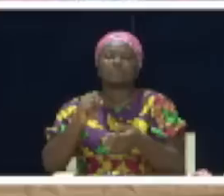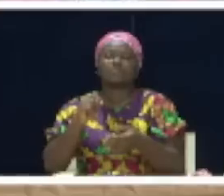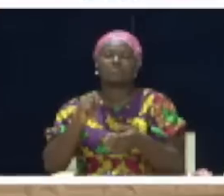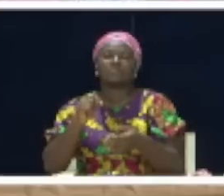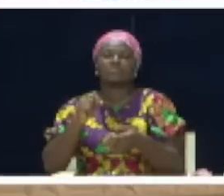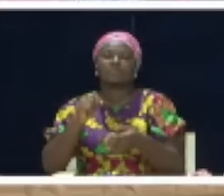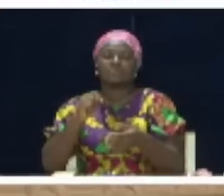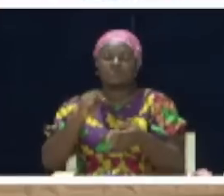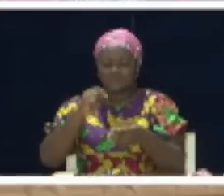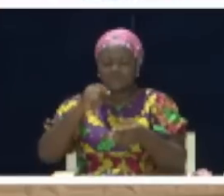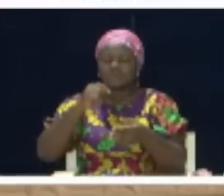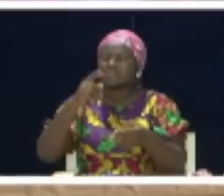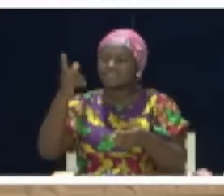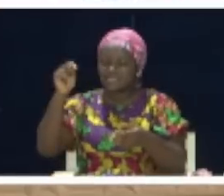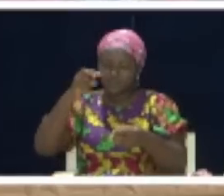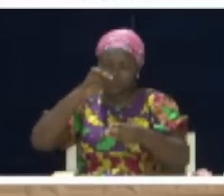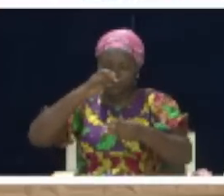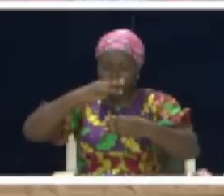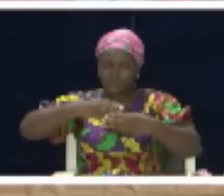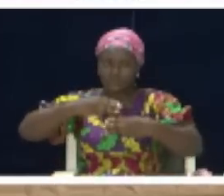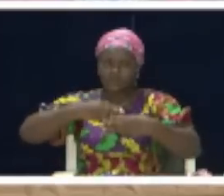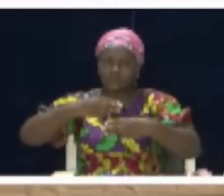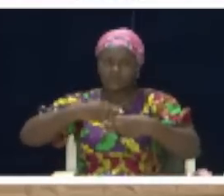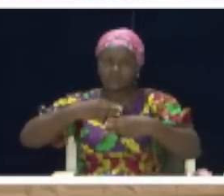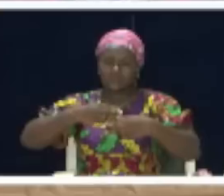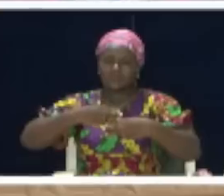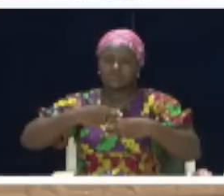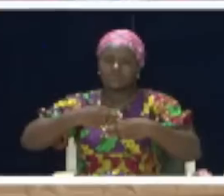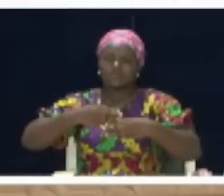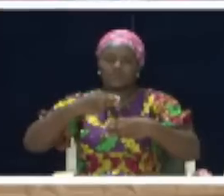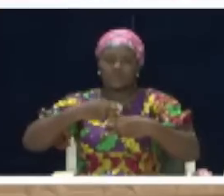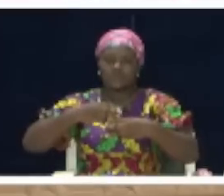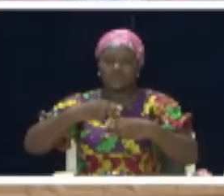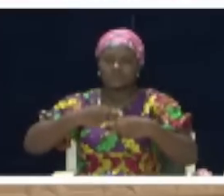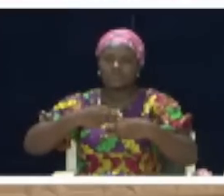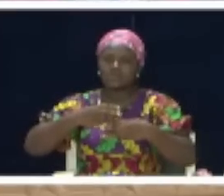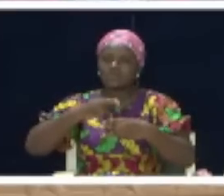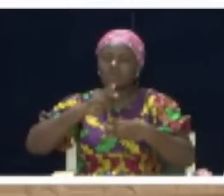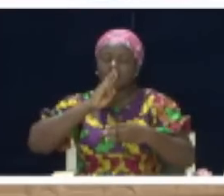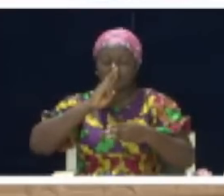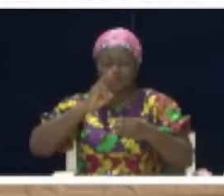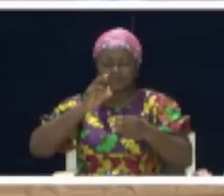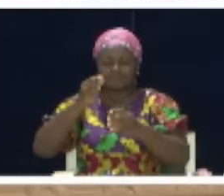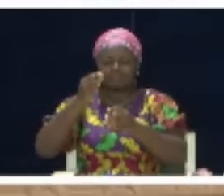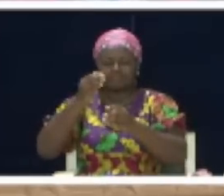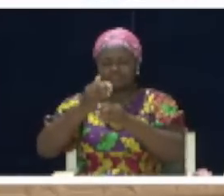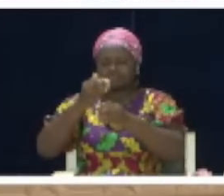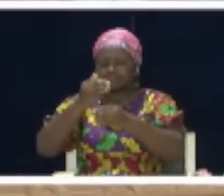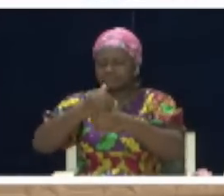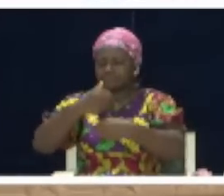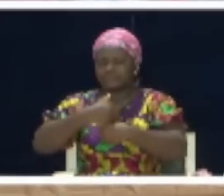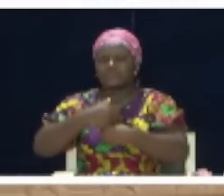not just one word, the walls were framed by the word of God.